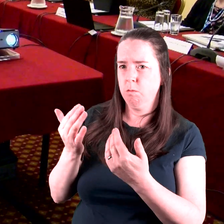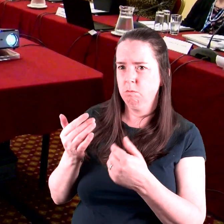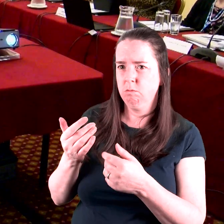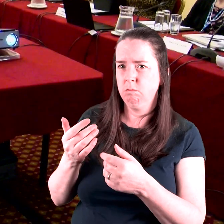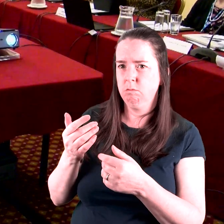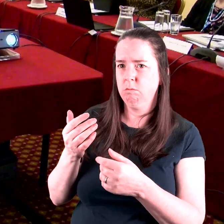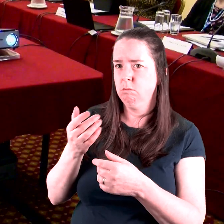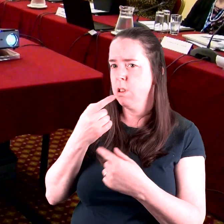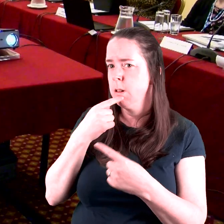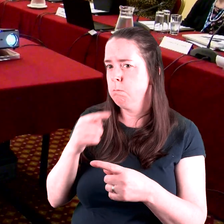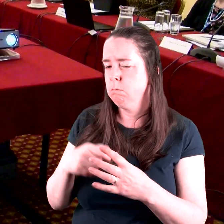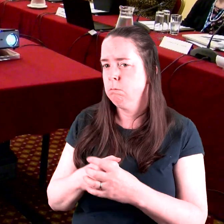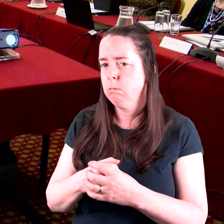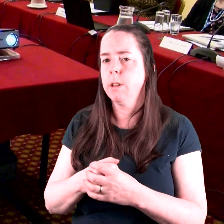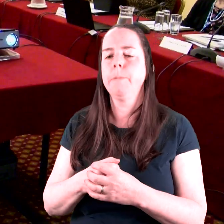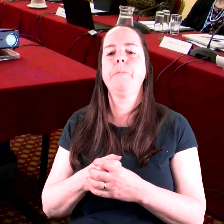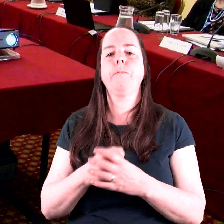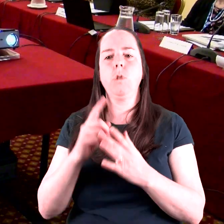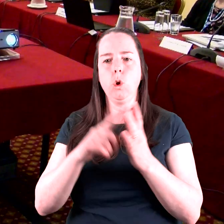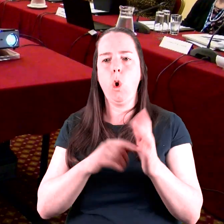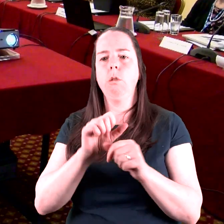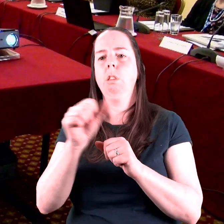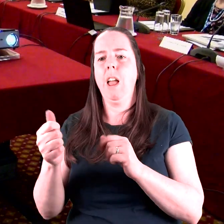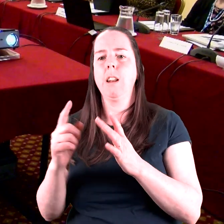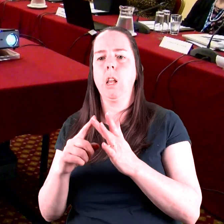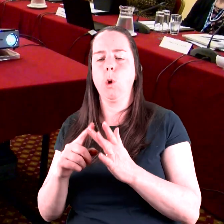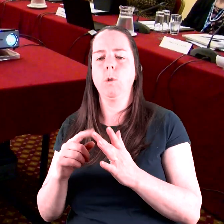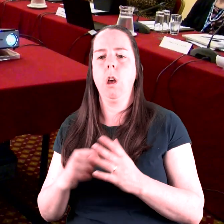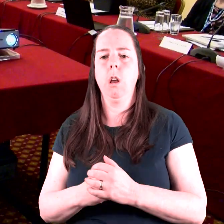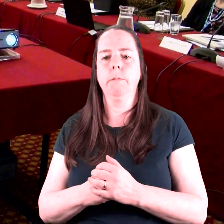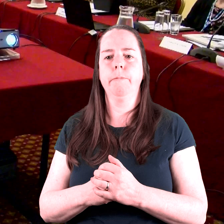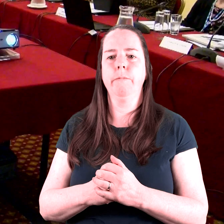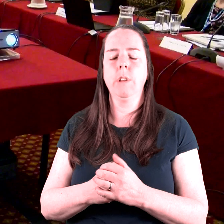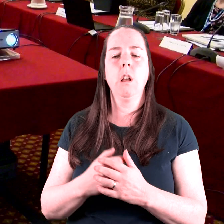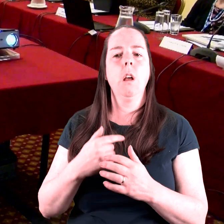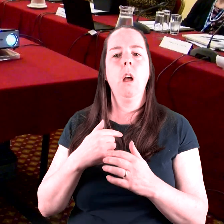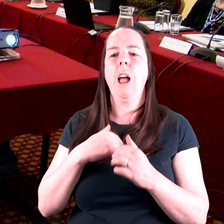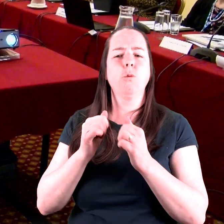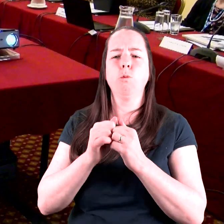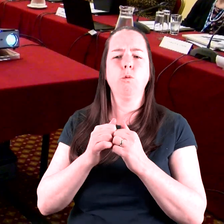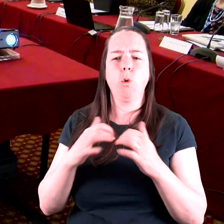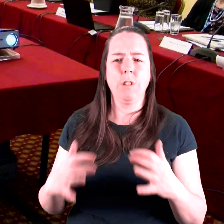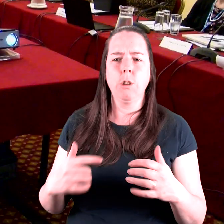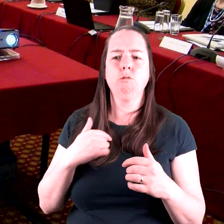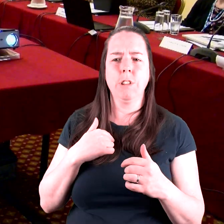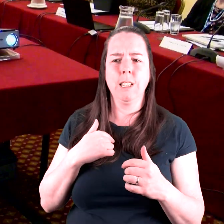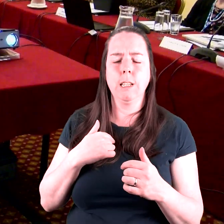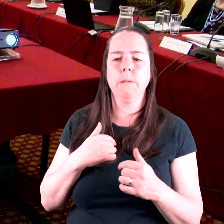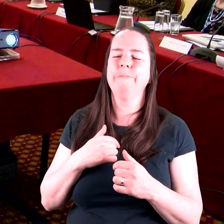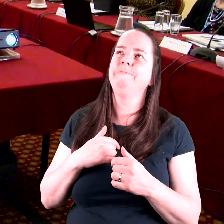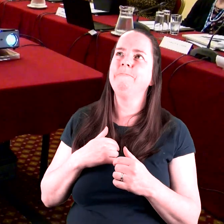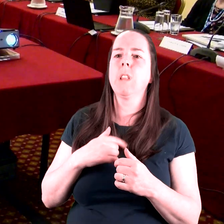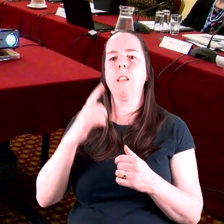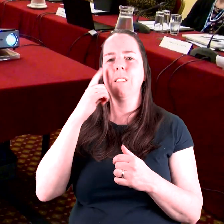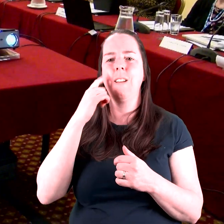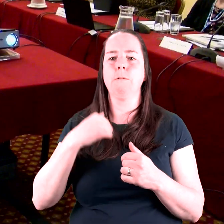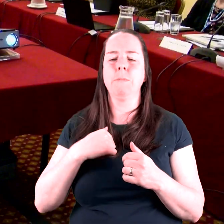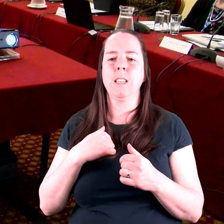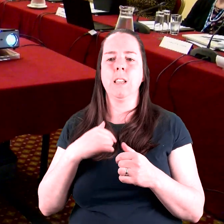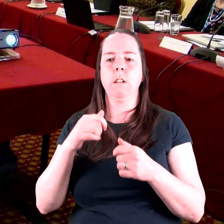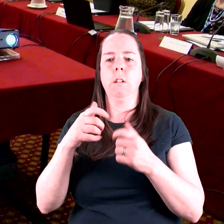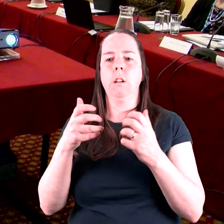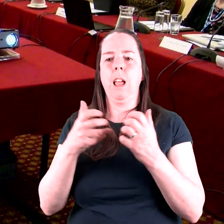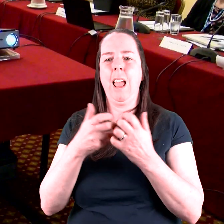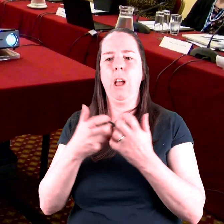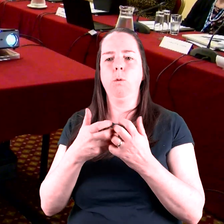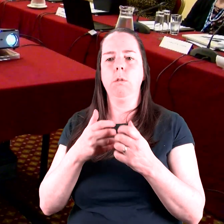Iona and John want to come in on that point, yes? So, John, then Iona. So while I don't disagree, I suppose for